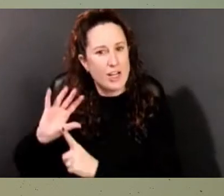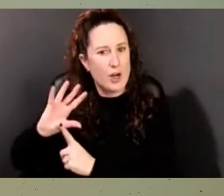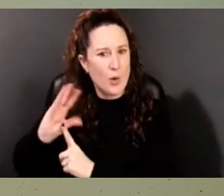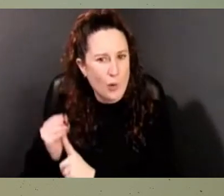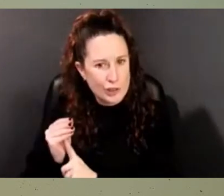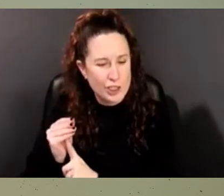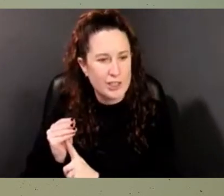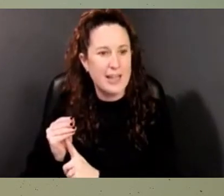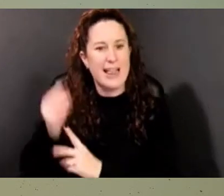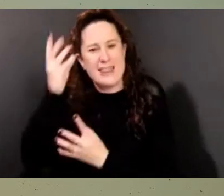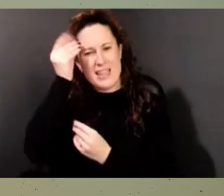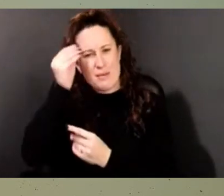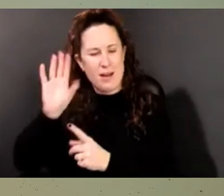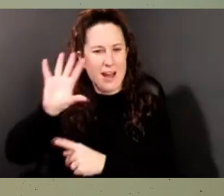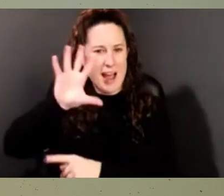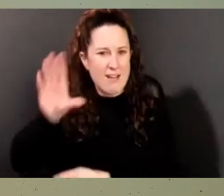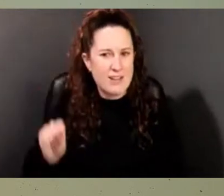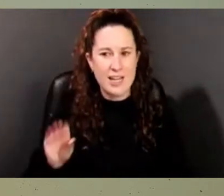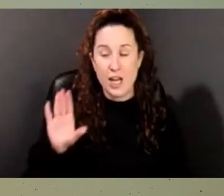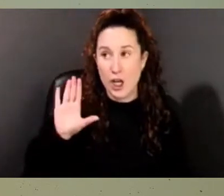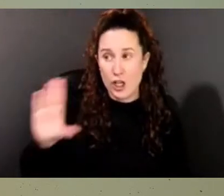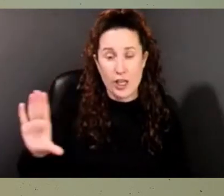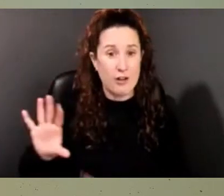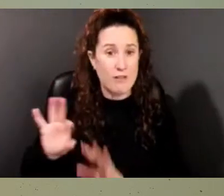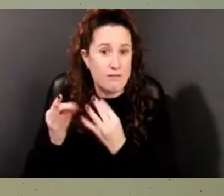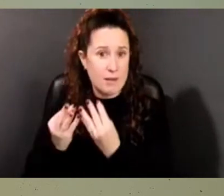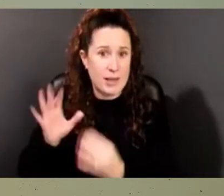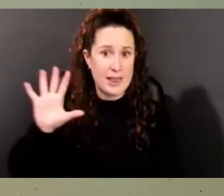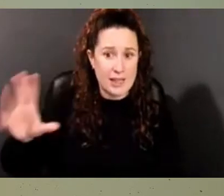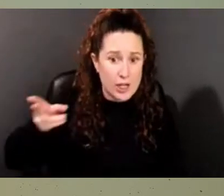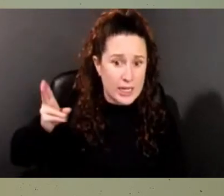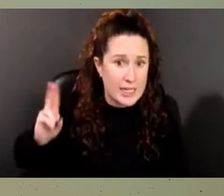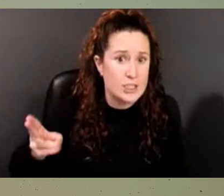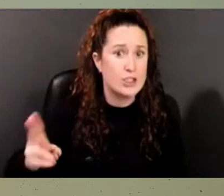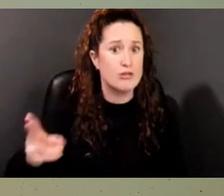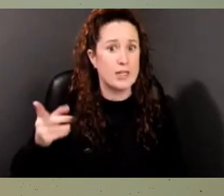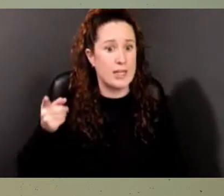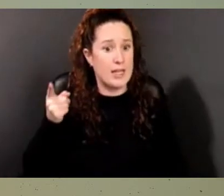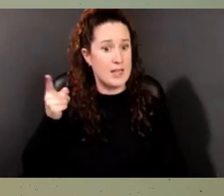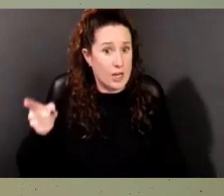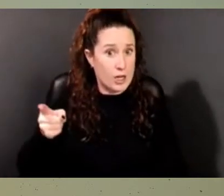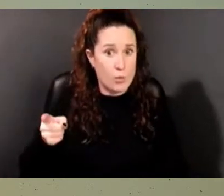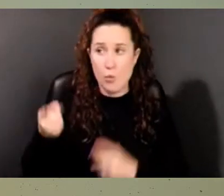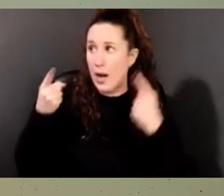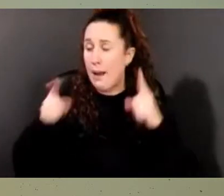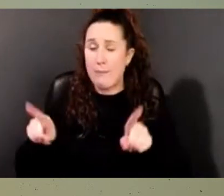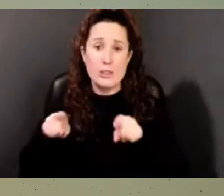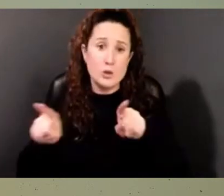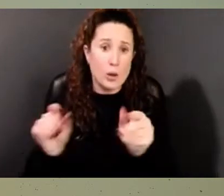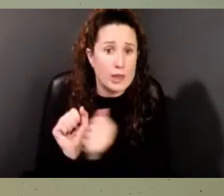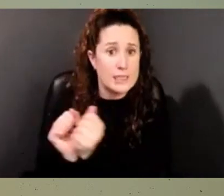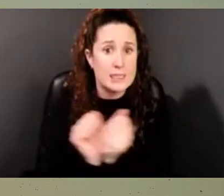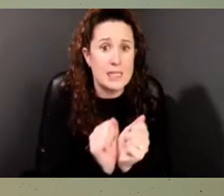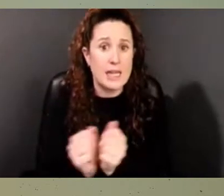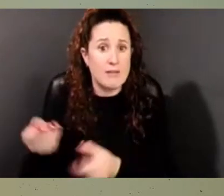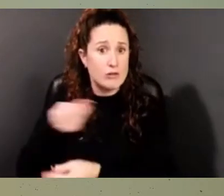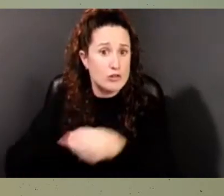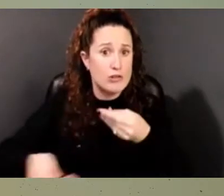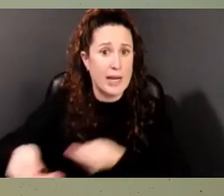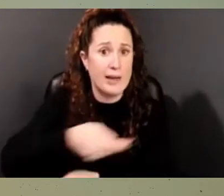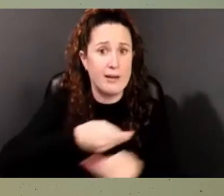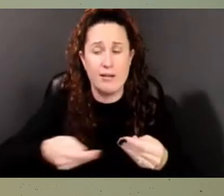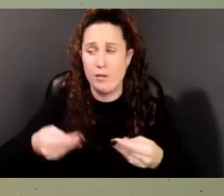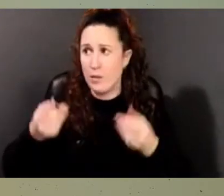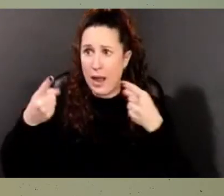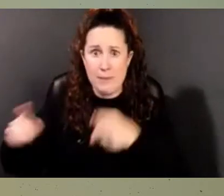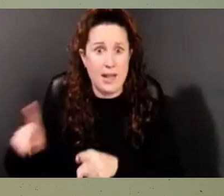ancestry, and how those folks decided what they kept during the slave trade, how they made and remade their life,